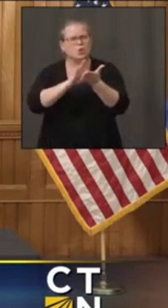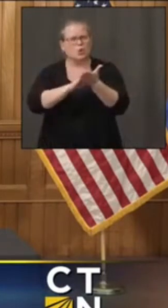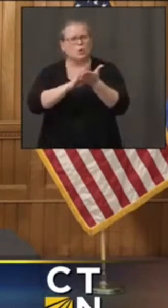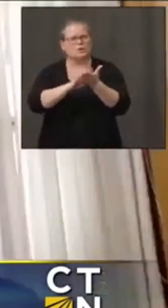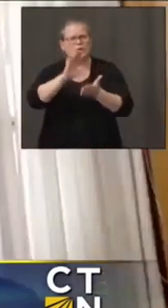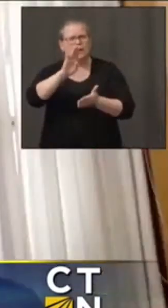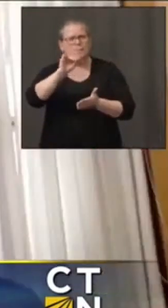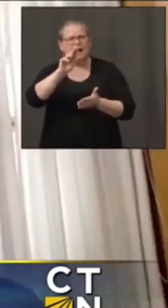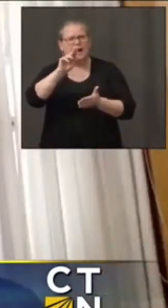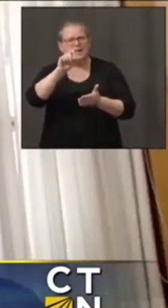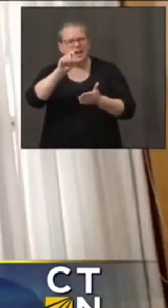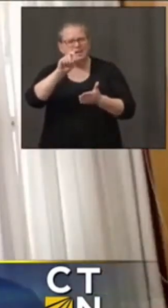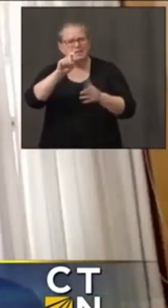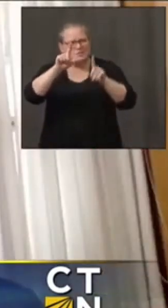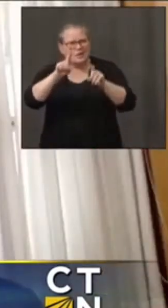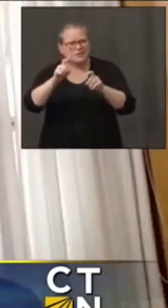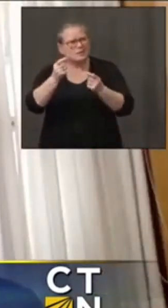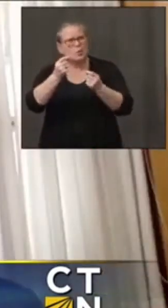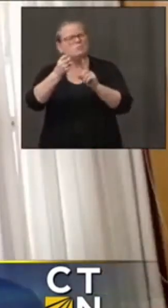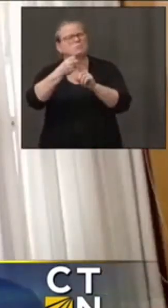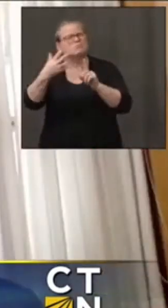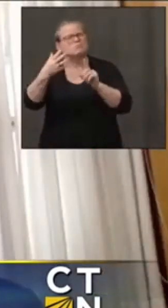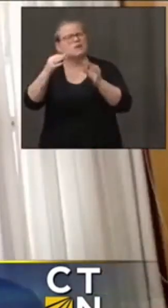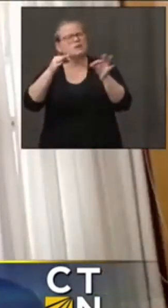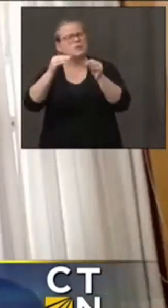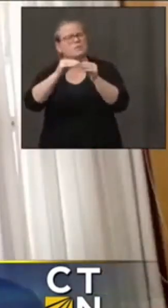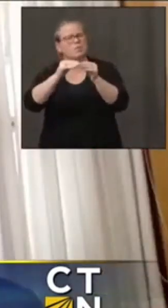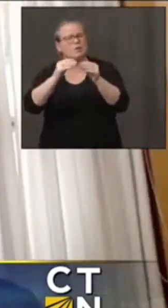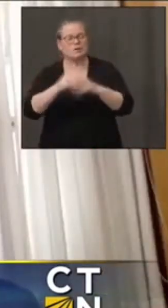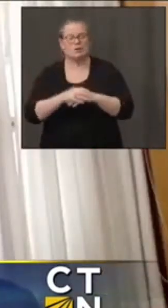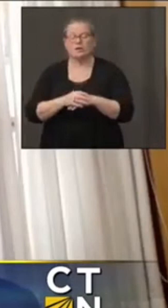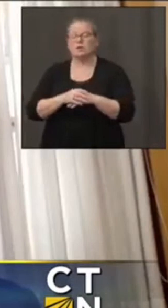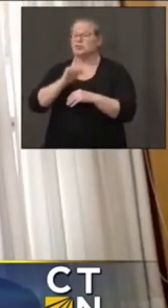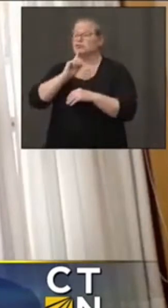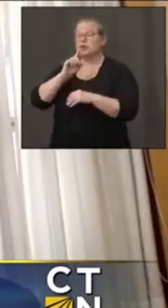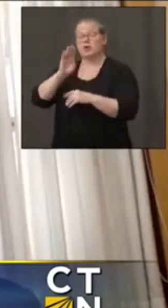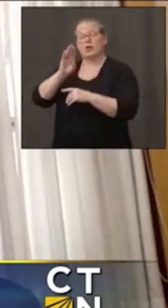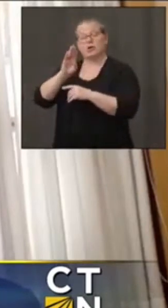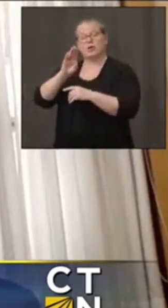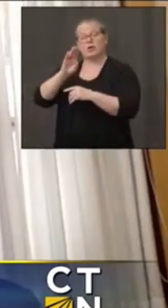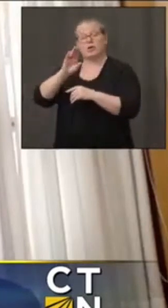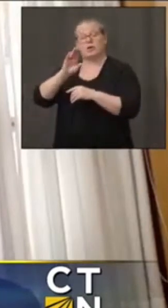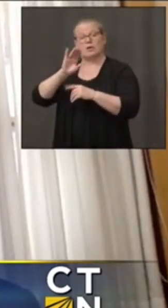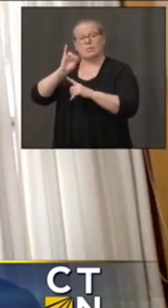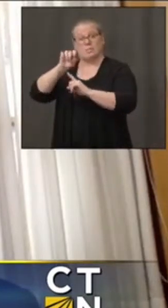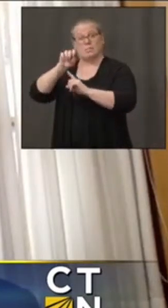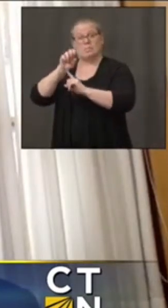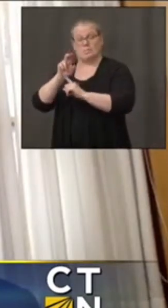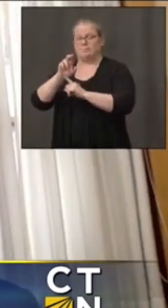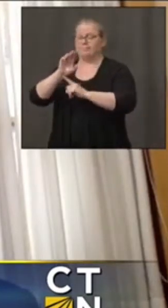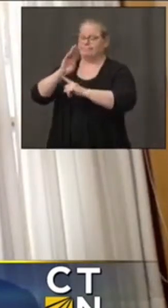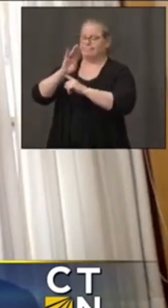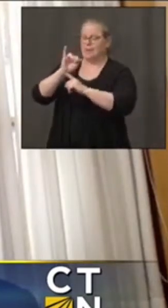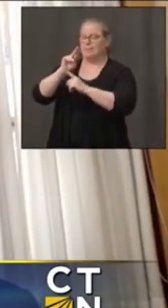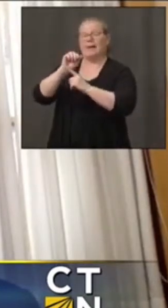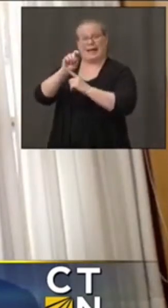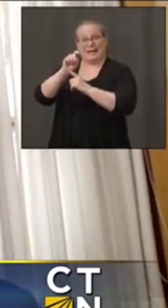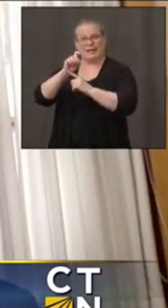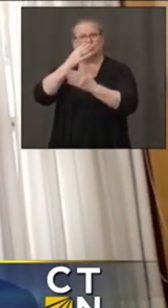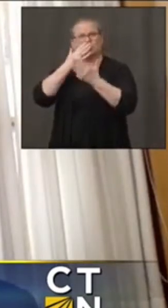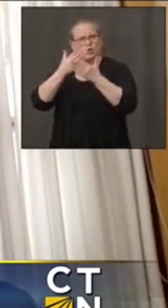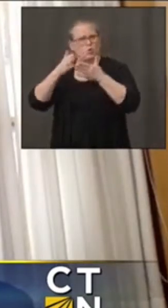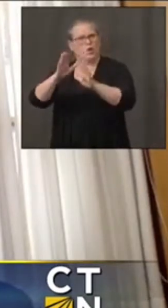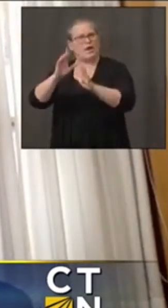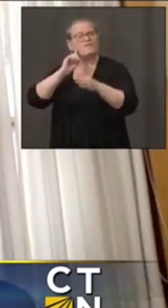Sure. So the Binex is extremely effective in terms of delivering a rapid result for people, particularly who have symptoms or who are in an